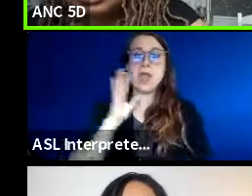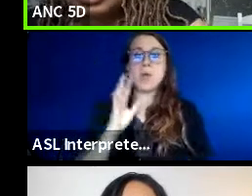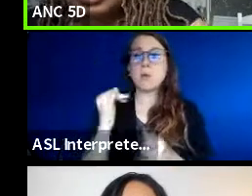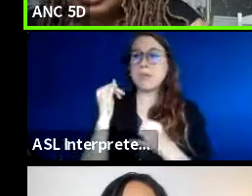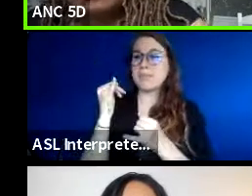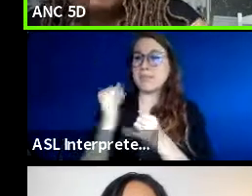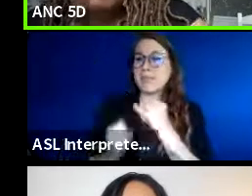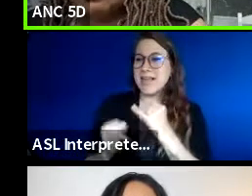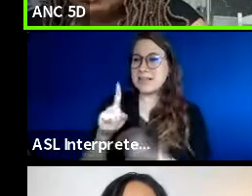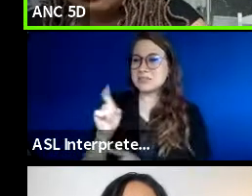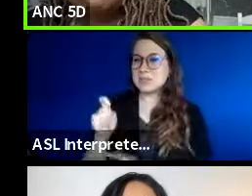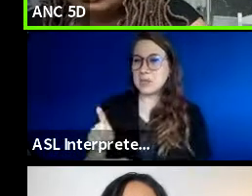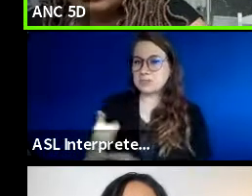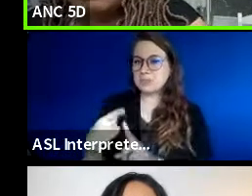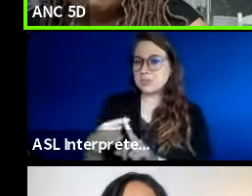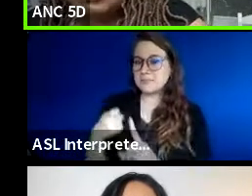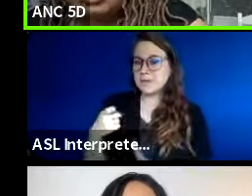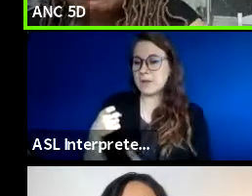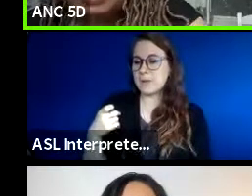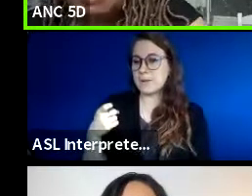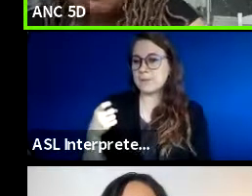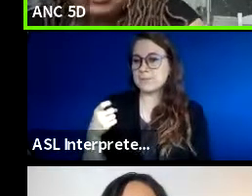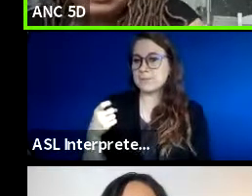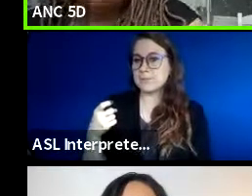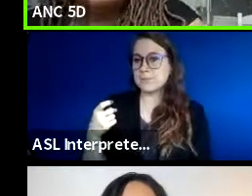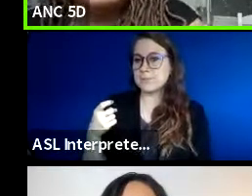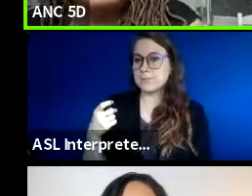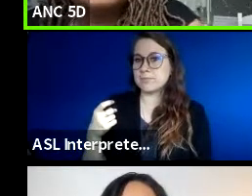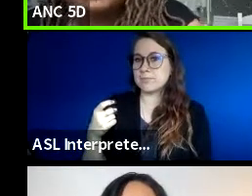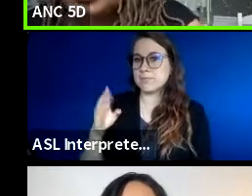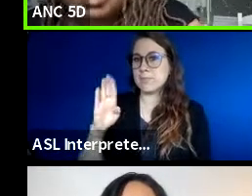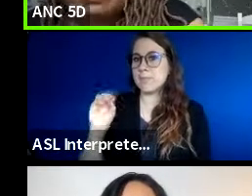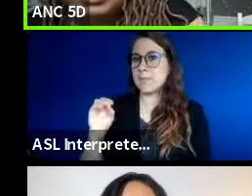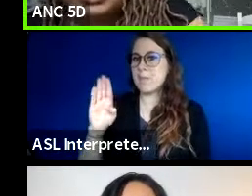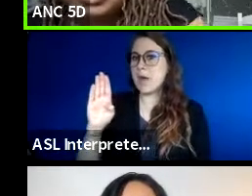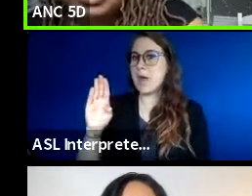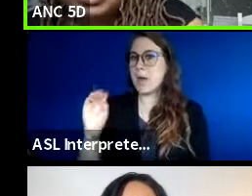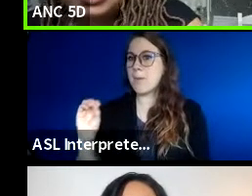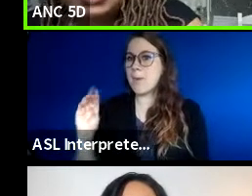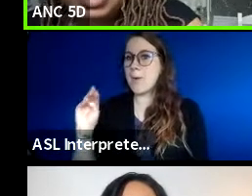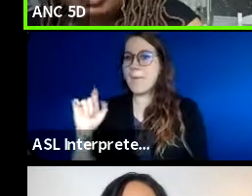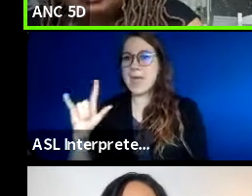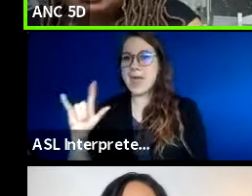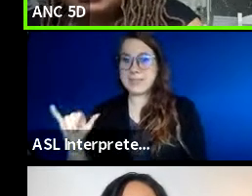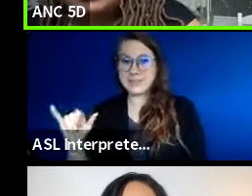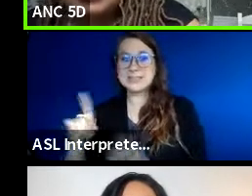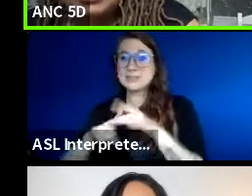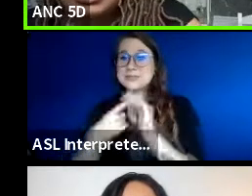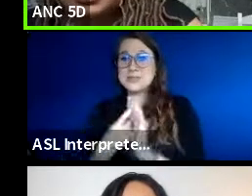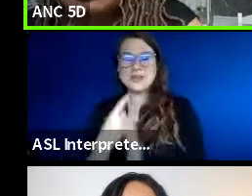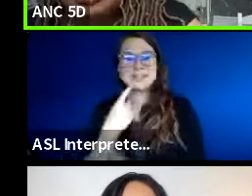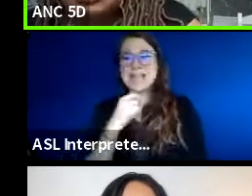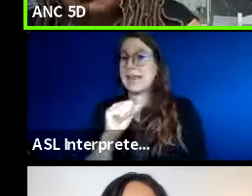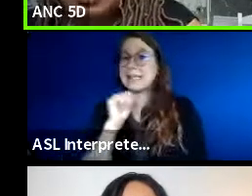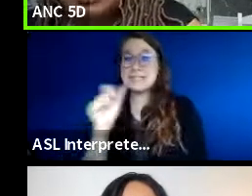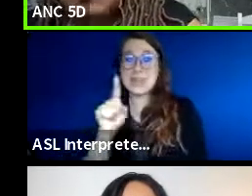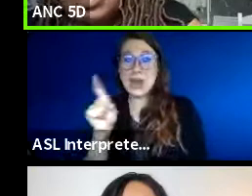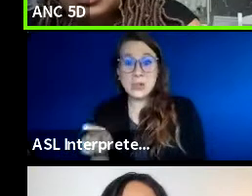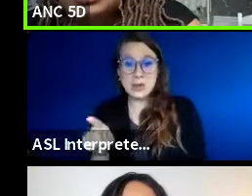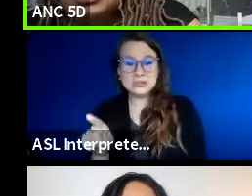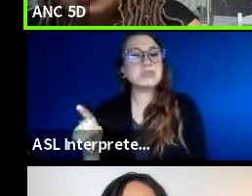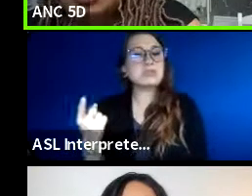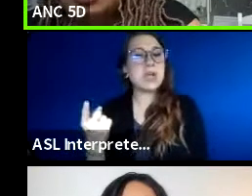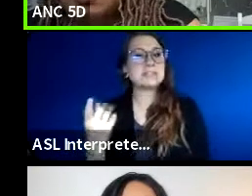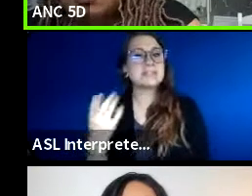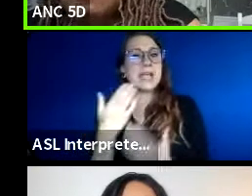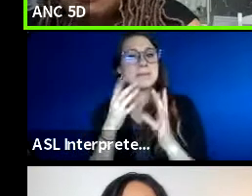question from Mr. Bob O'Malley, which he starts out by telling us is not a question. Just a word of